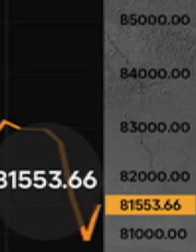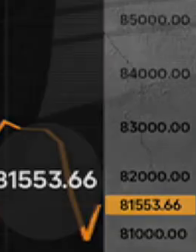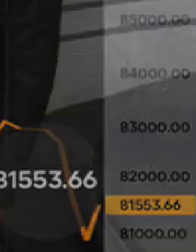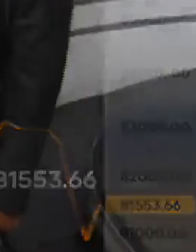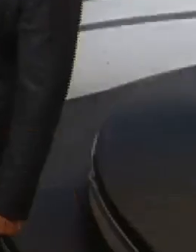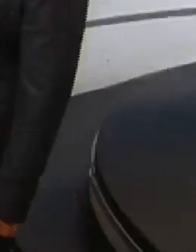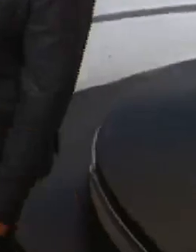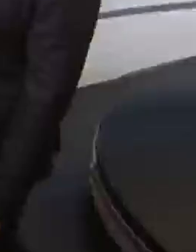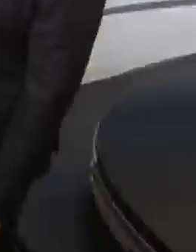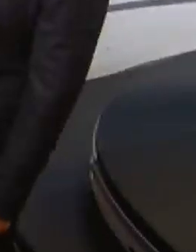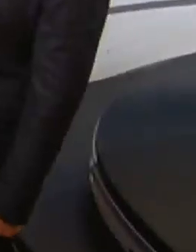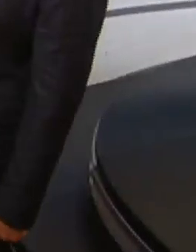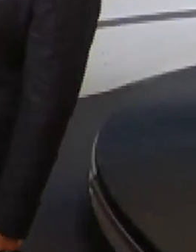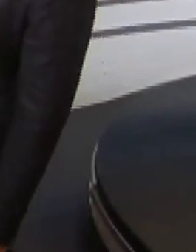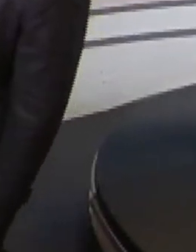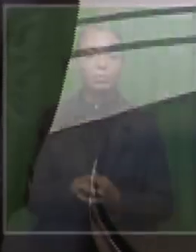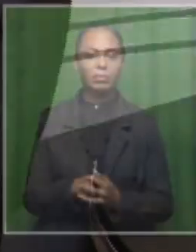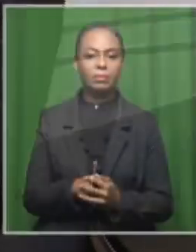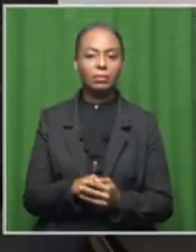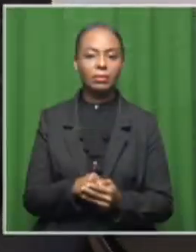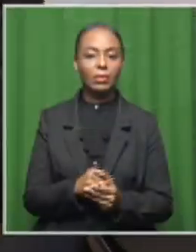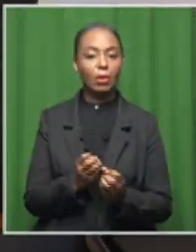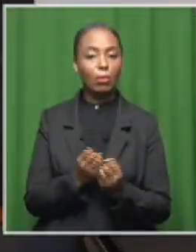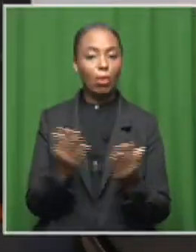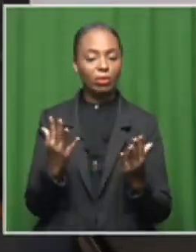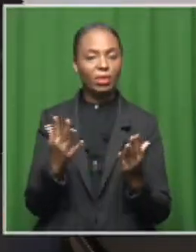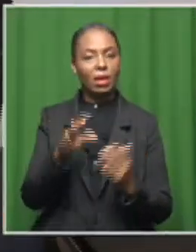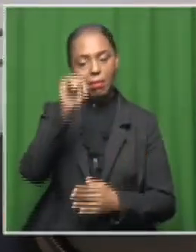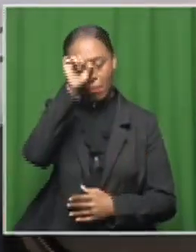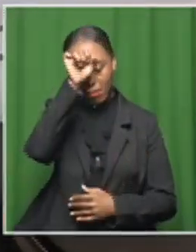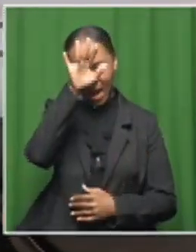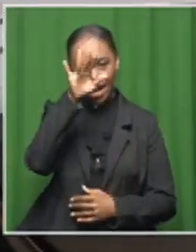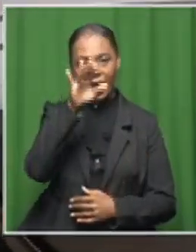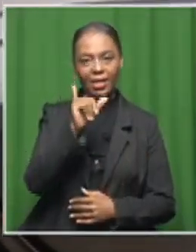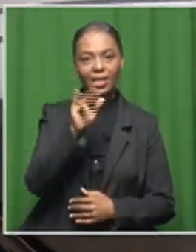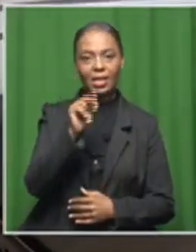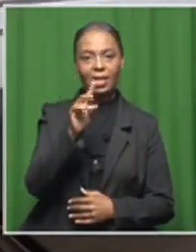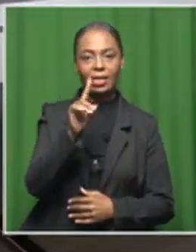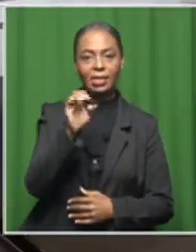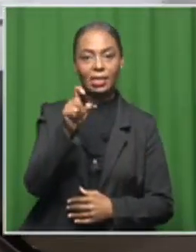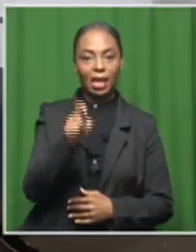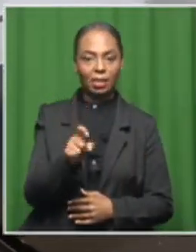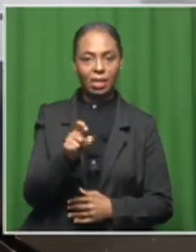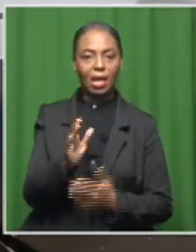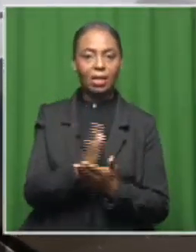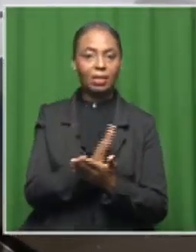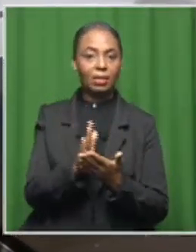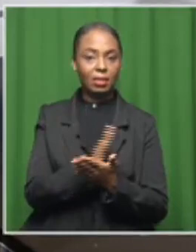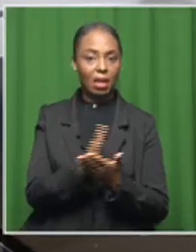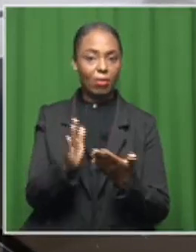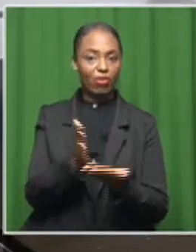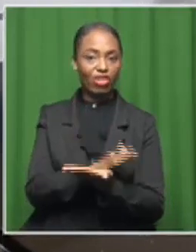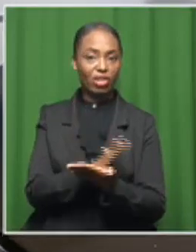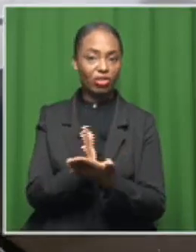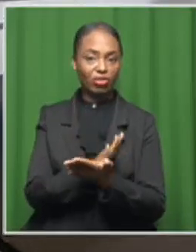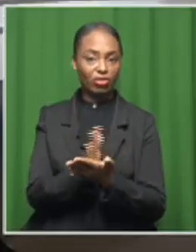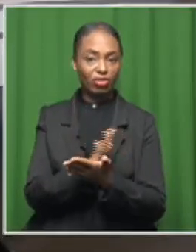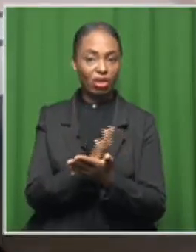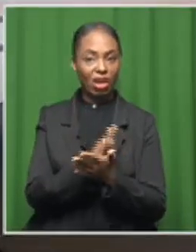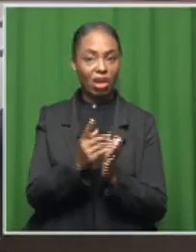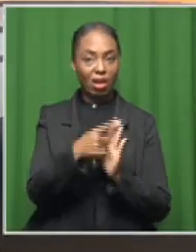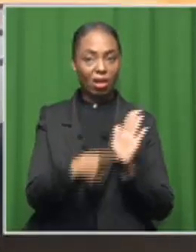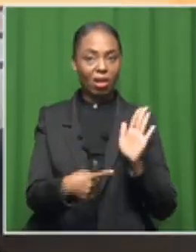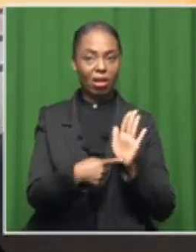JSE deeper into the red. It was the mining index. And there we saw that some of the shares that really dragged